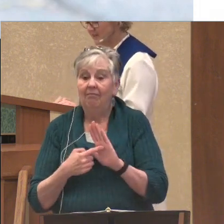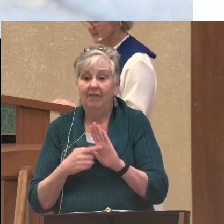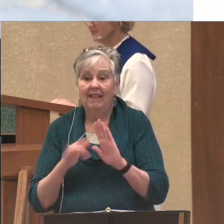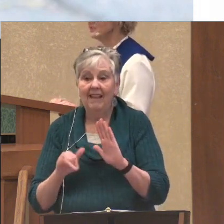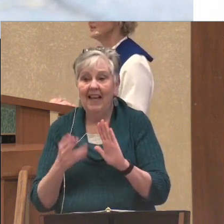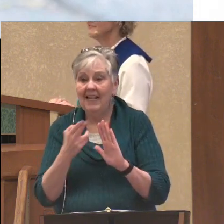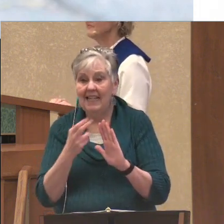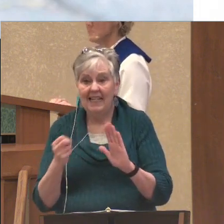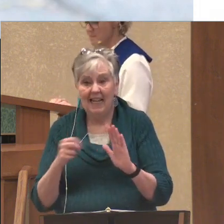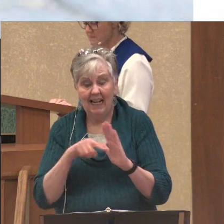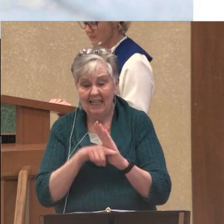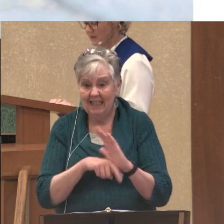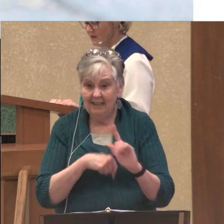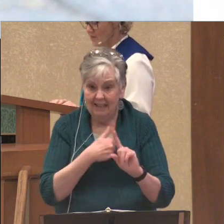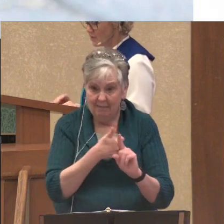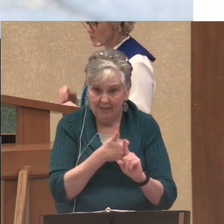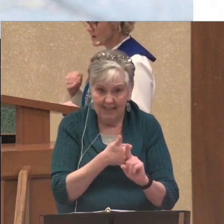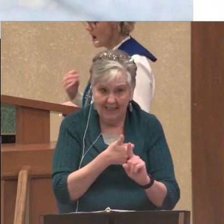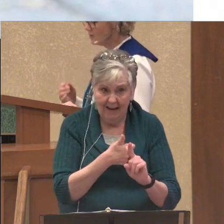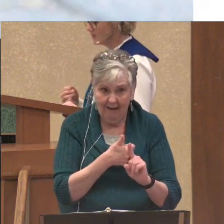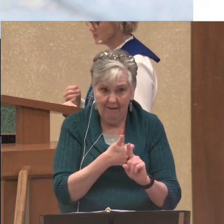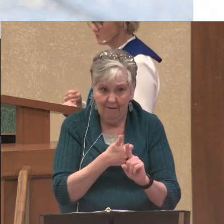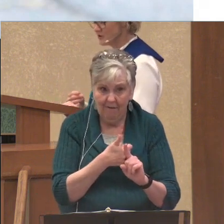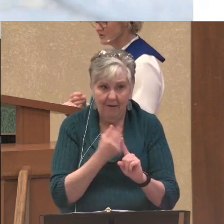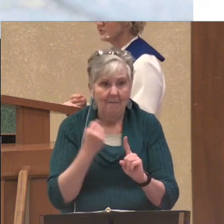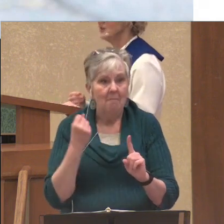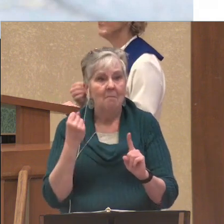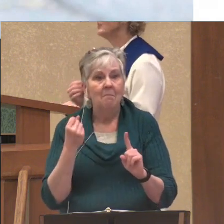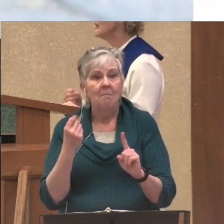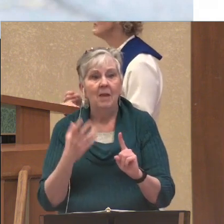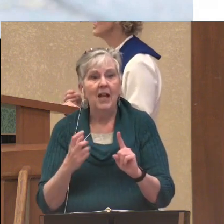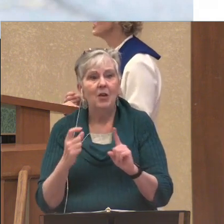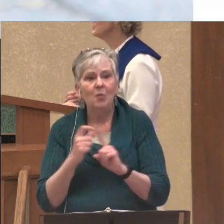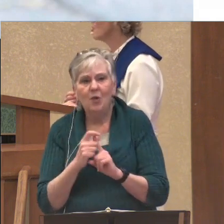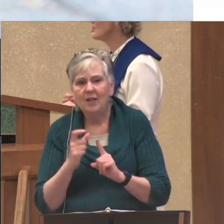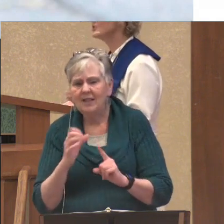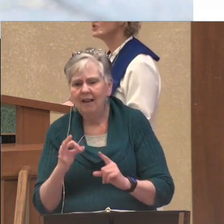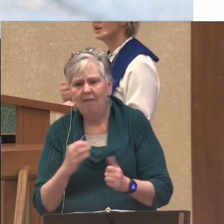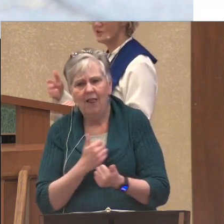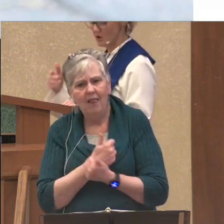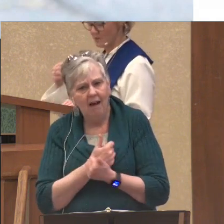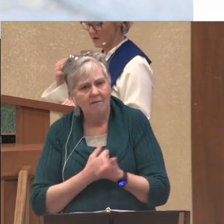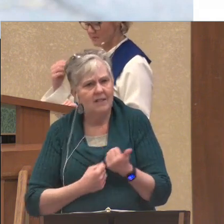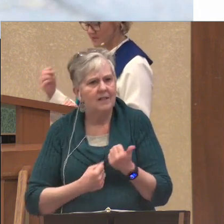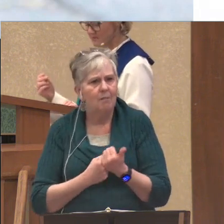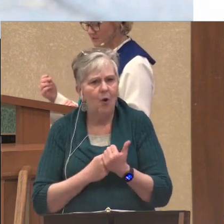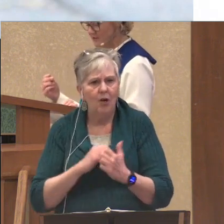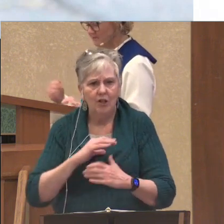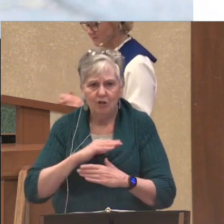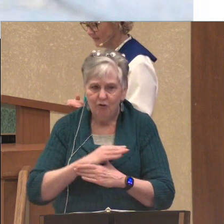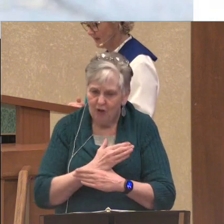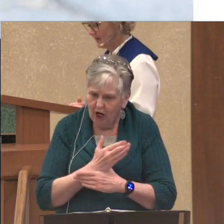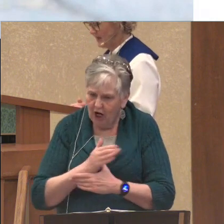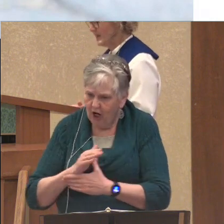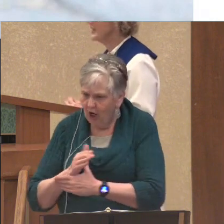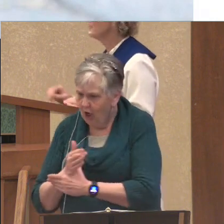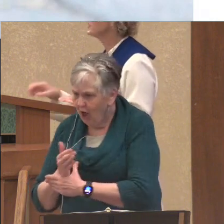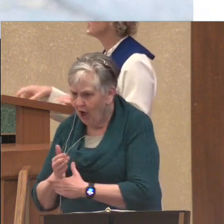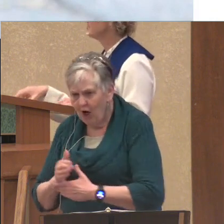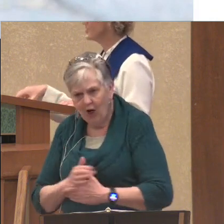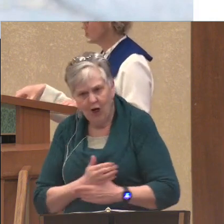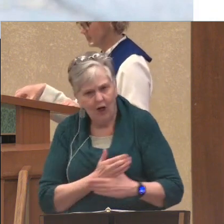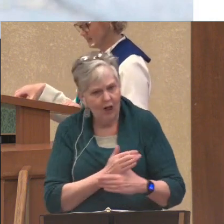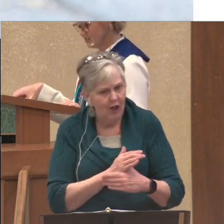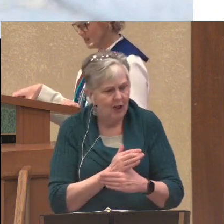he had taken his life, there were countless words of love and support shared among people. And